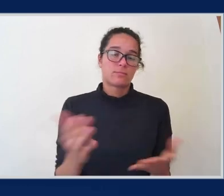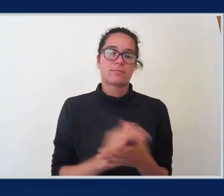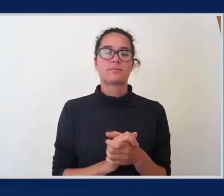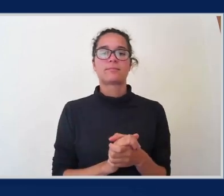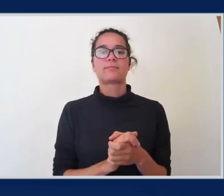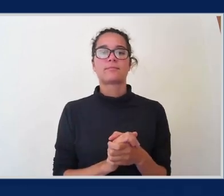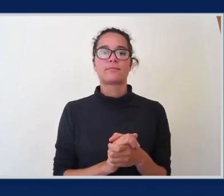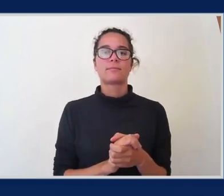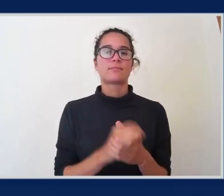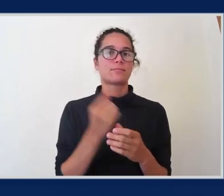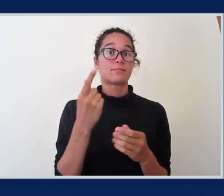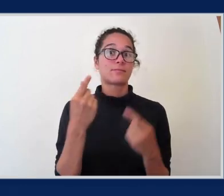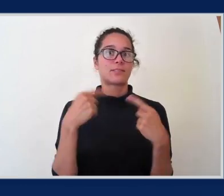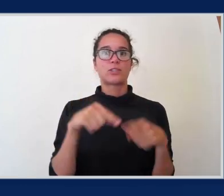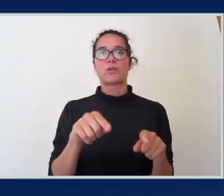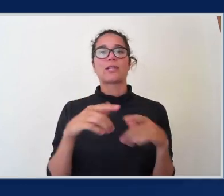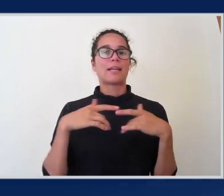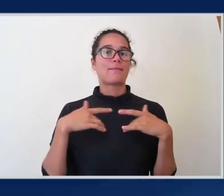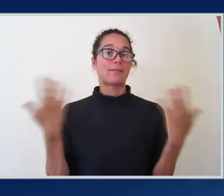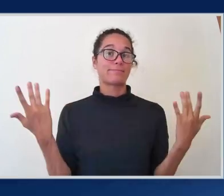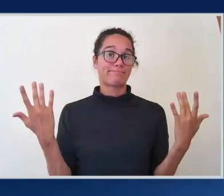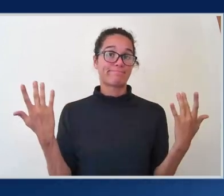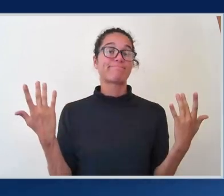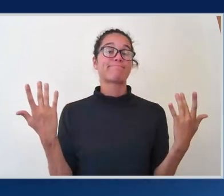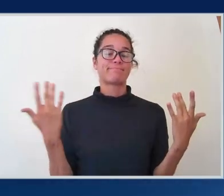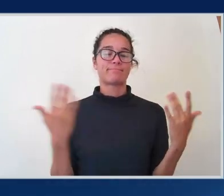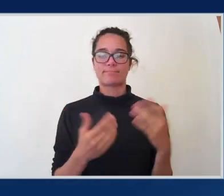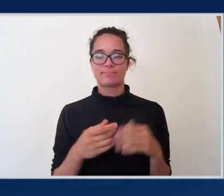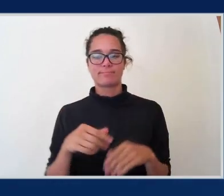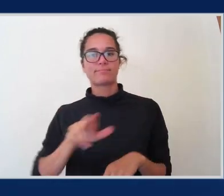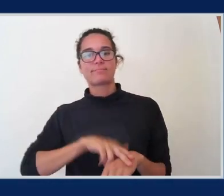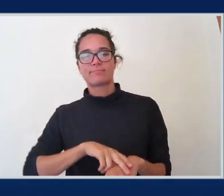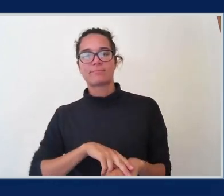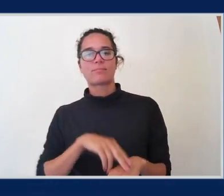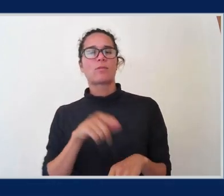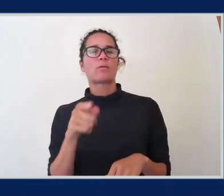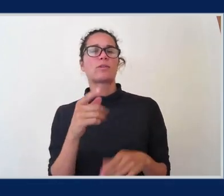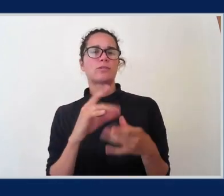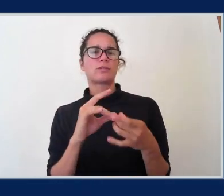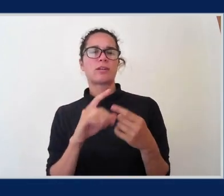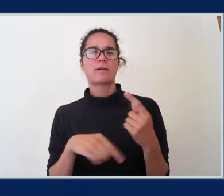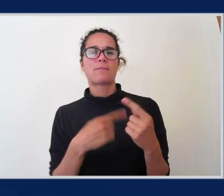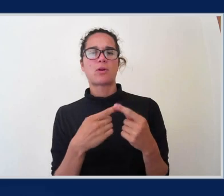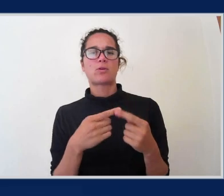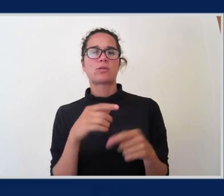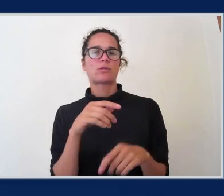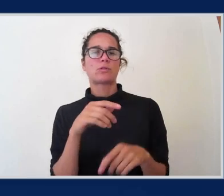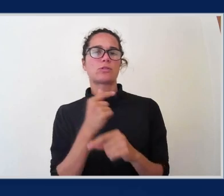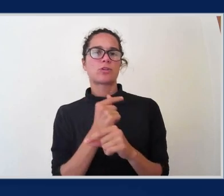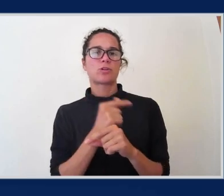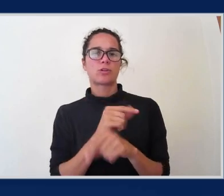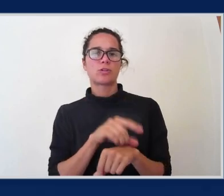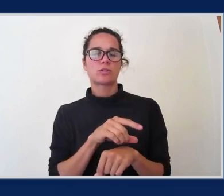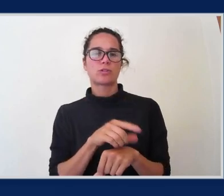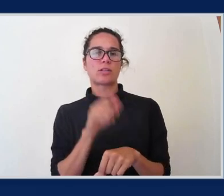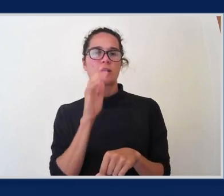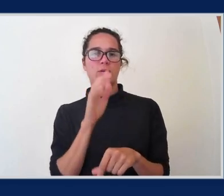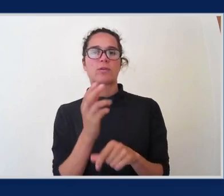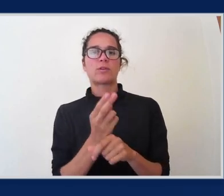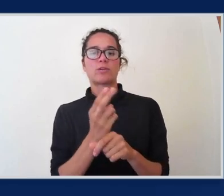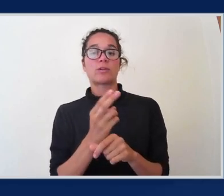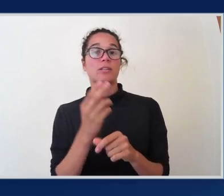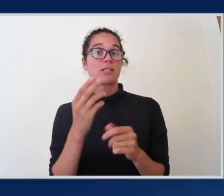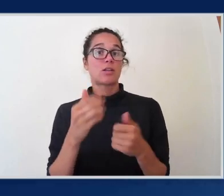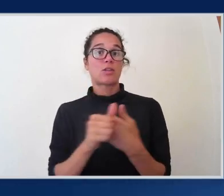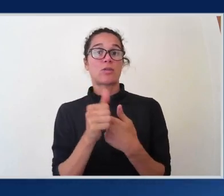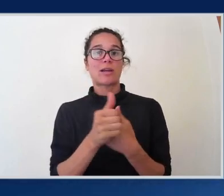during an event. Yeah, absolutely. And what you said about Guard Duty, too, was really neat, that Guard Duty leverages threat intelligence under the hood. Yes. So all you have to do as